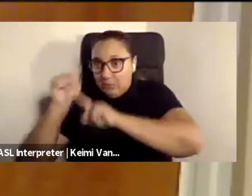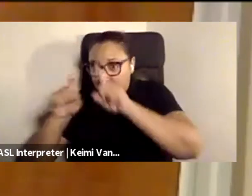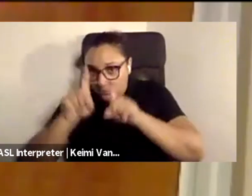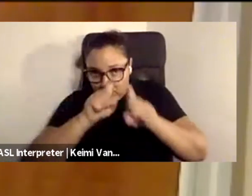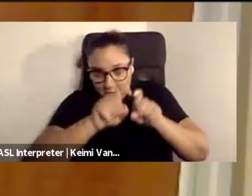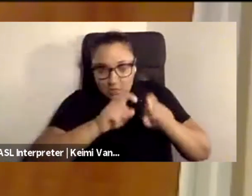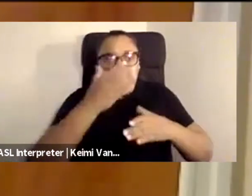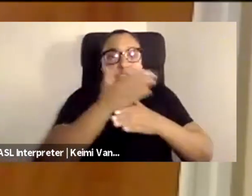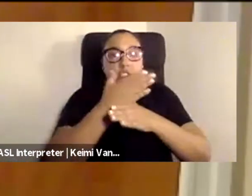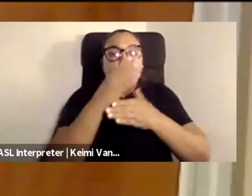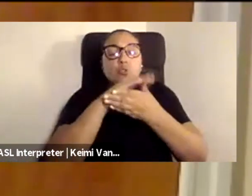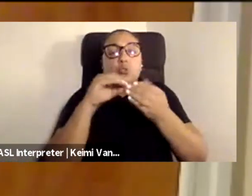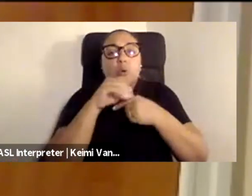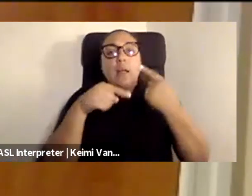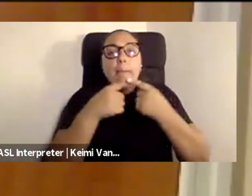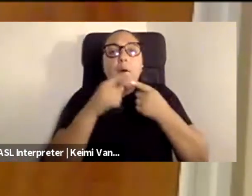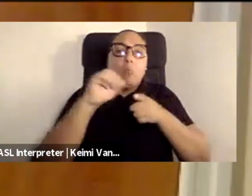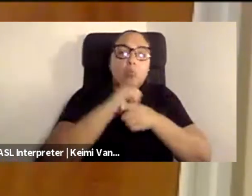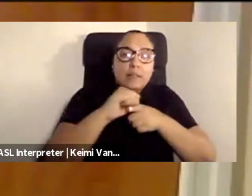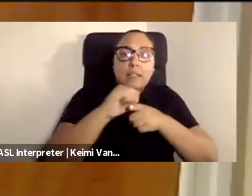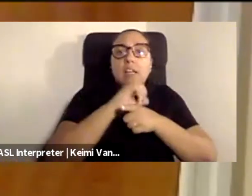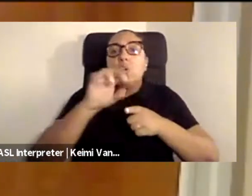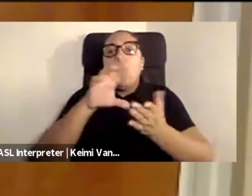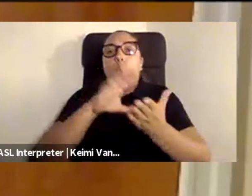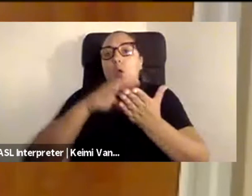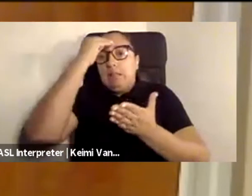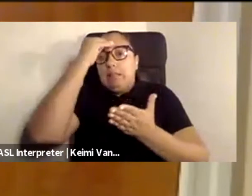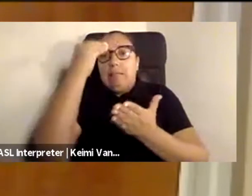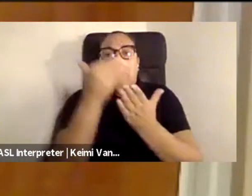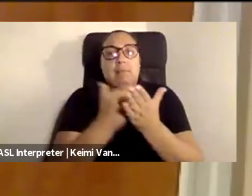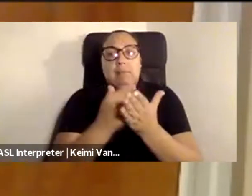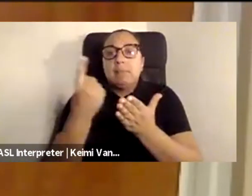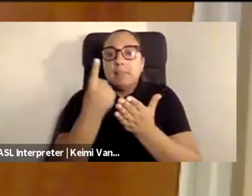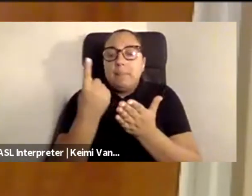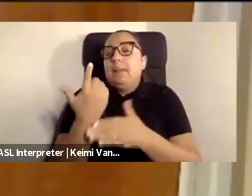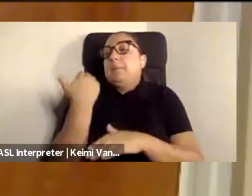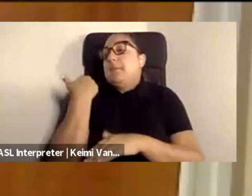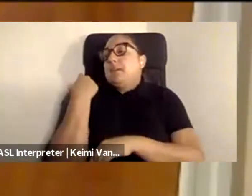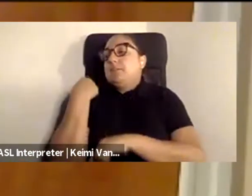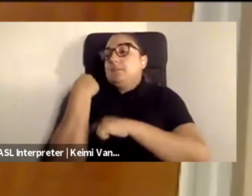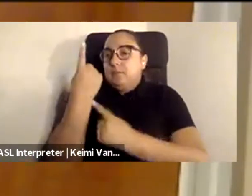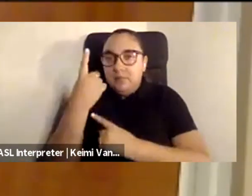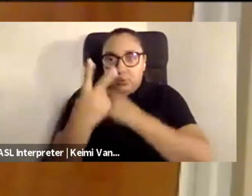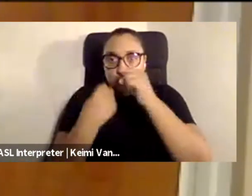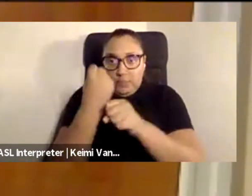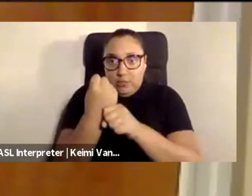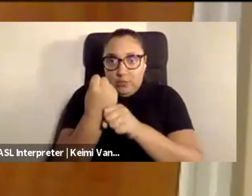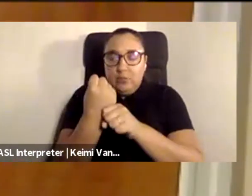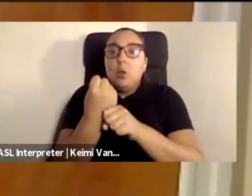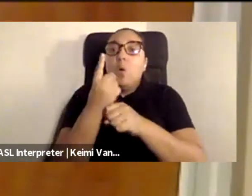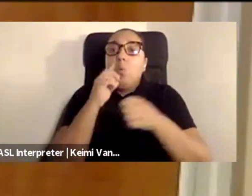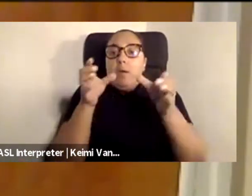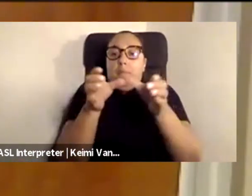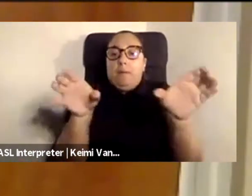a story about a practice or a lesson that you learned in the past 2 years. We will be splitting off into 4